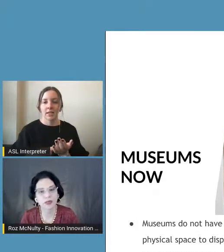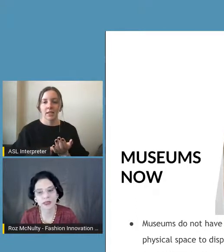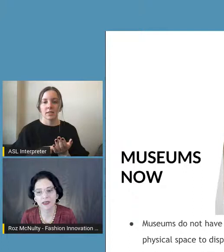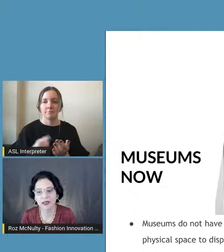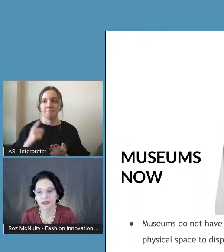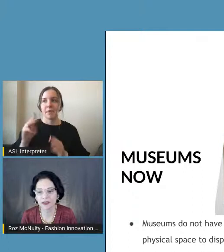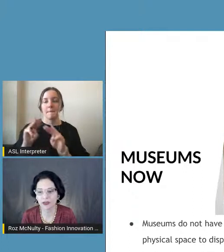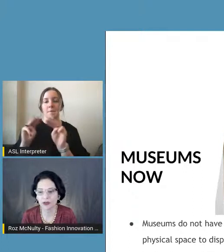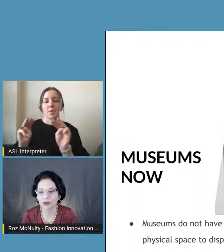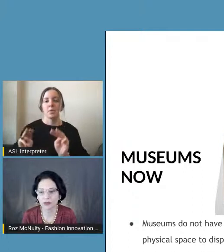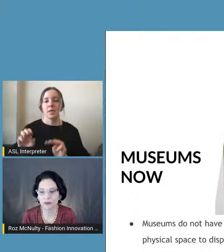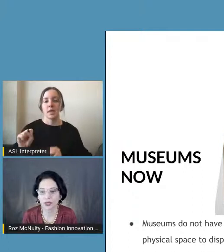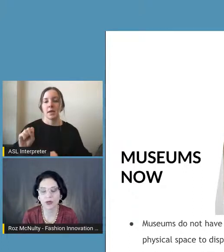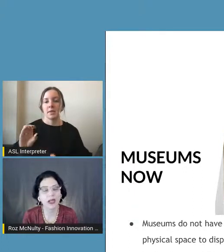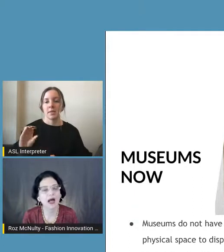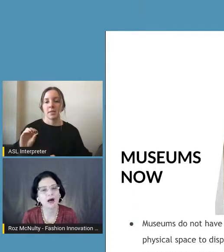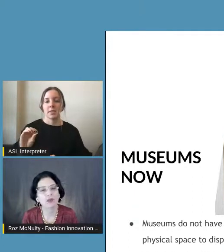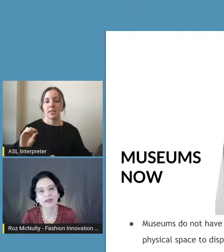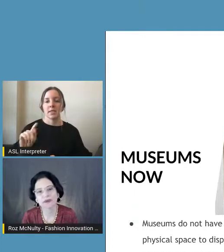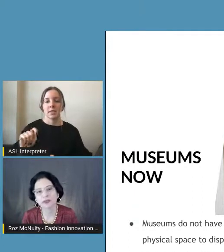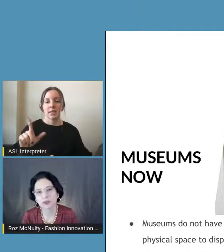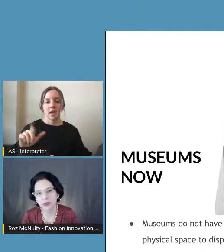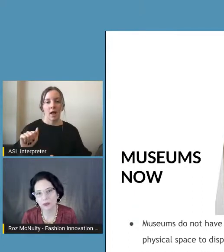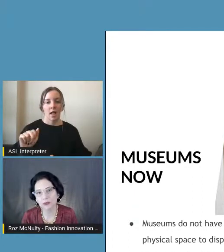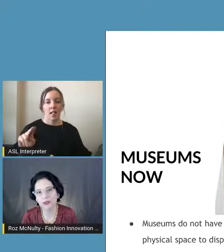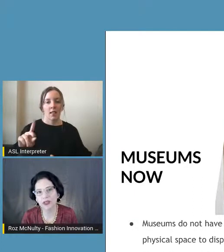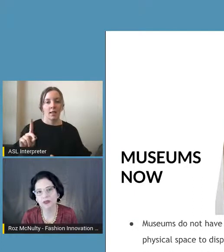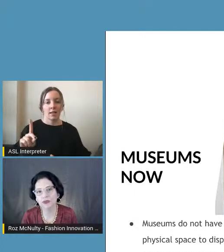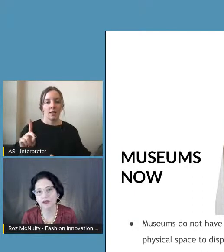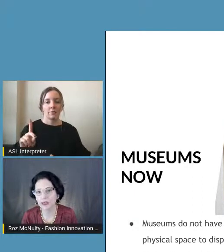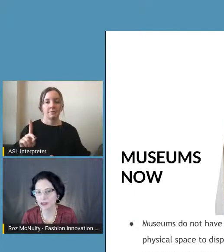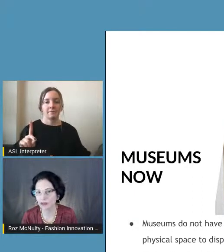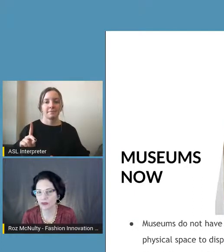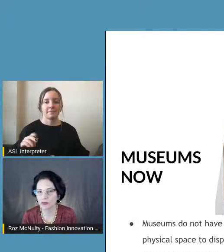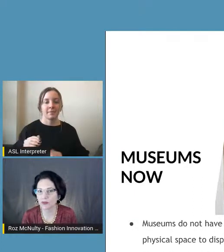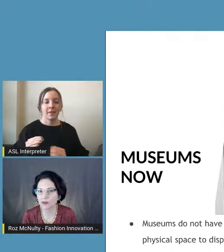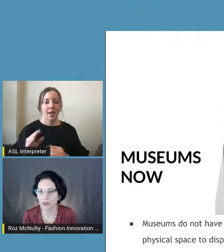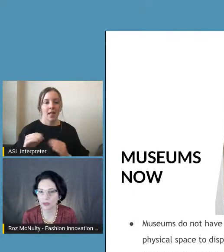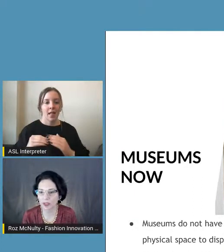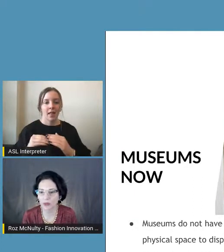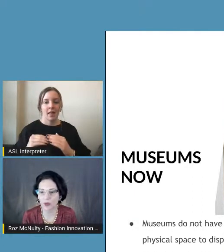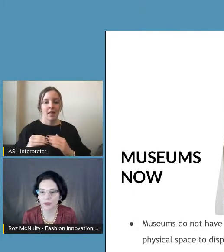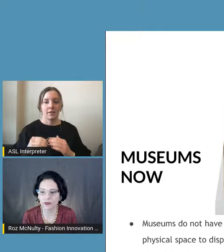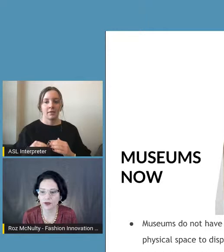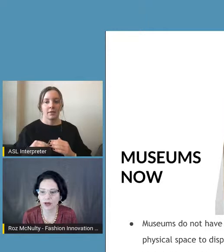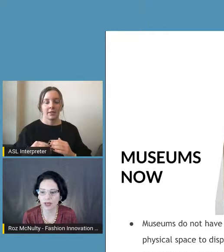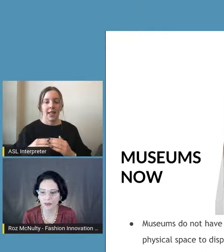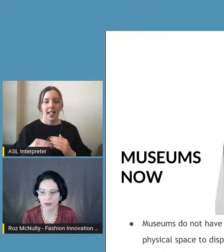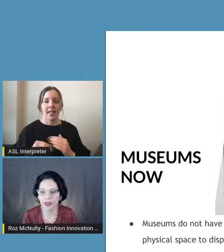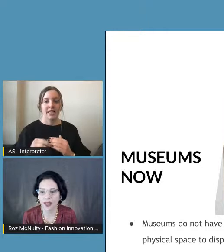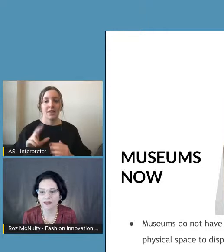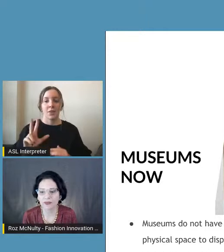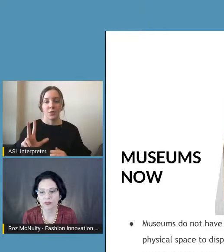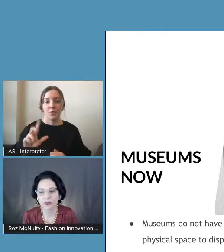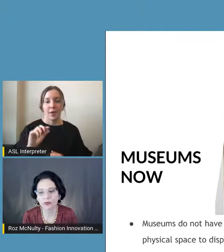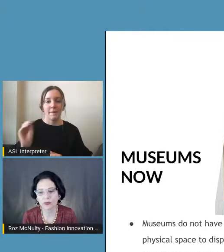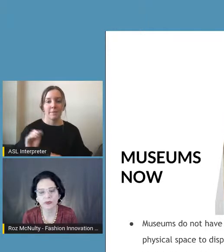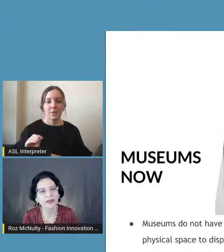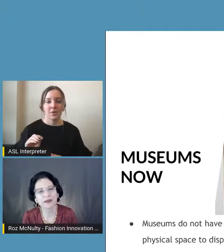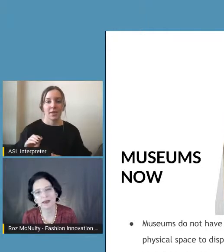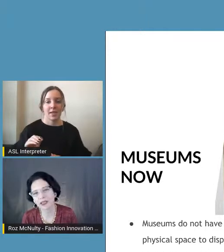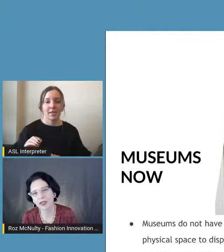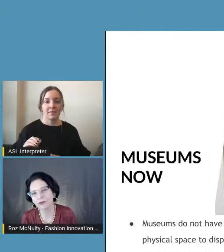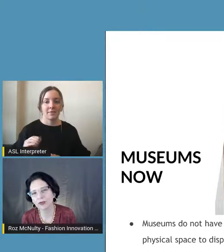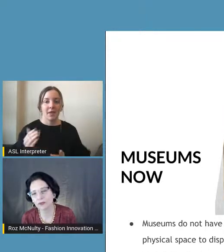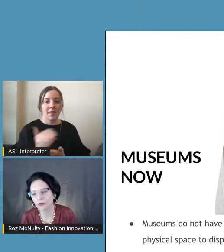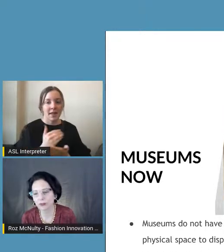in 2019 talked about how less than 3% of the collection is visible at one time. That's